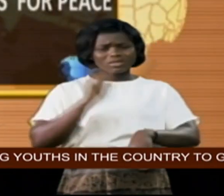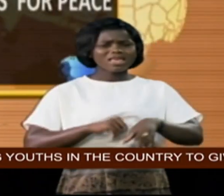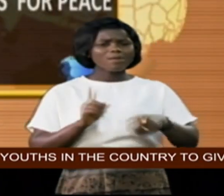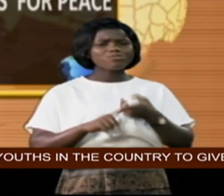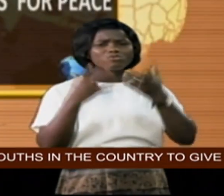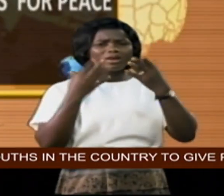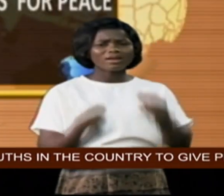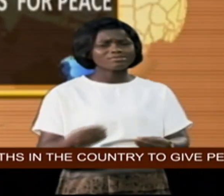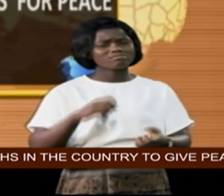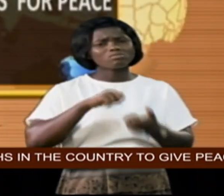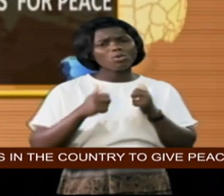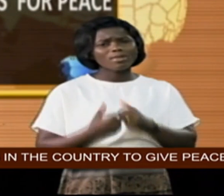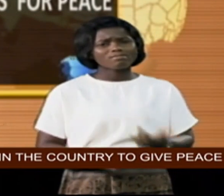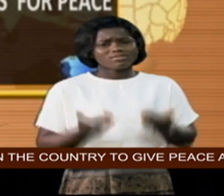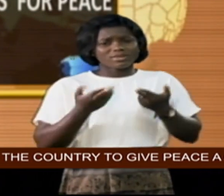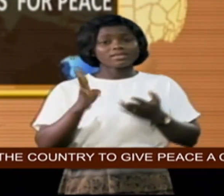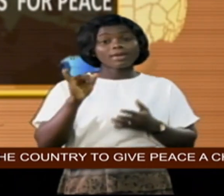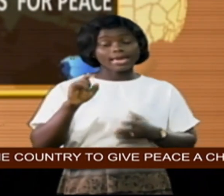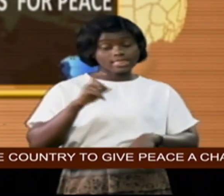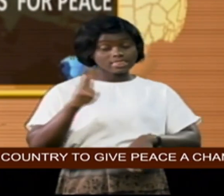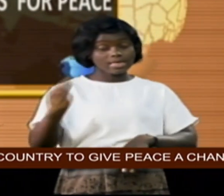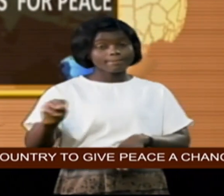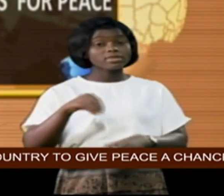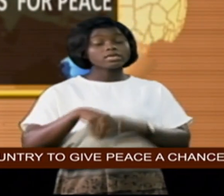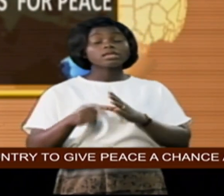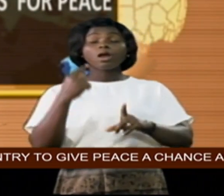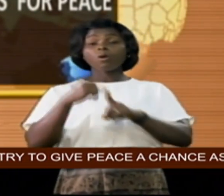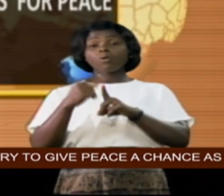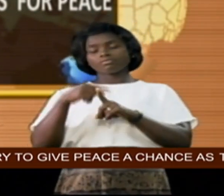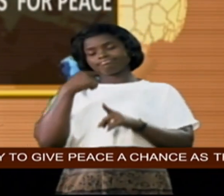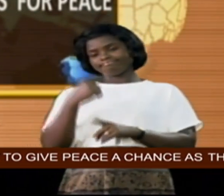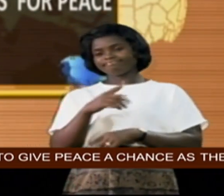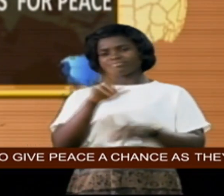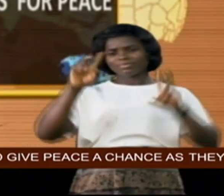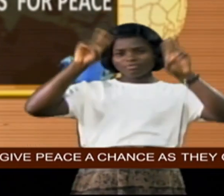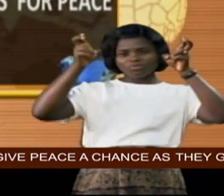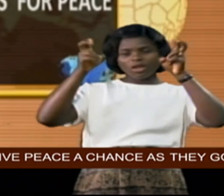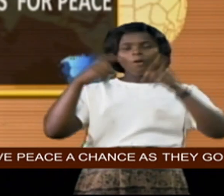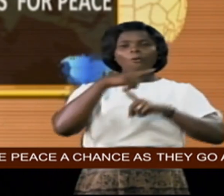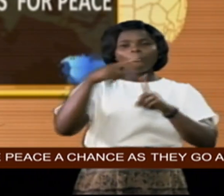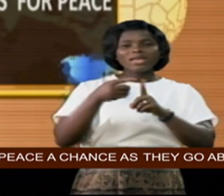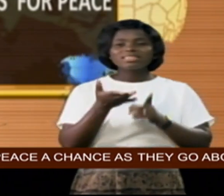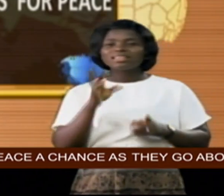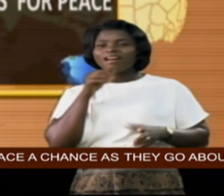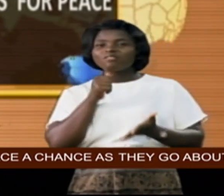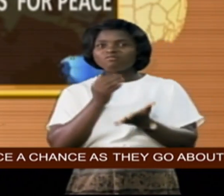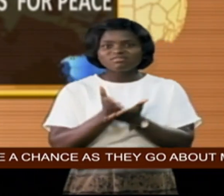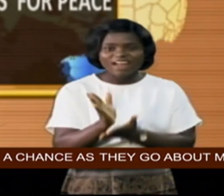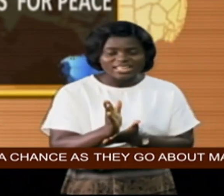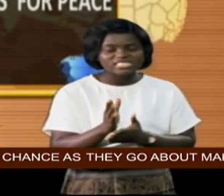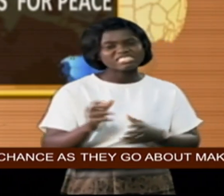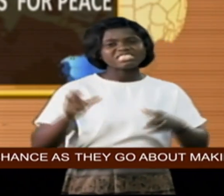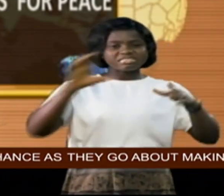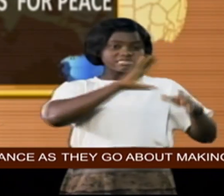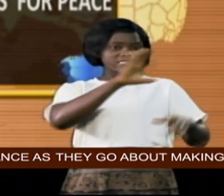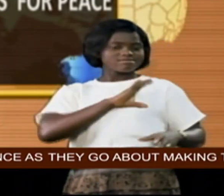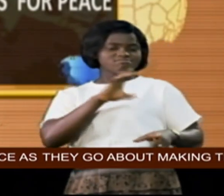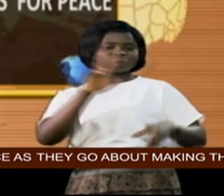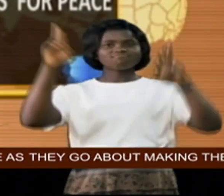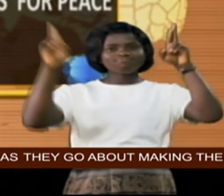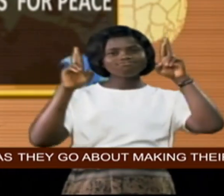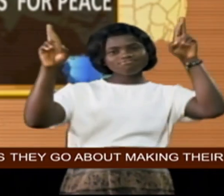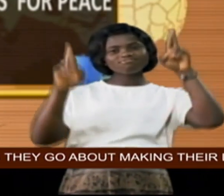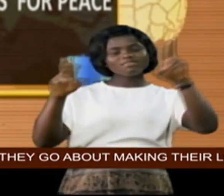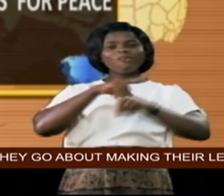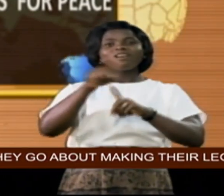issues raised by them. In her words, and I quote, "When things are not right, the citizens take to the street. When the citizens take